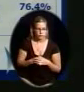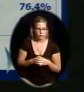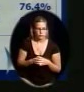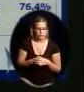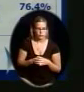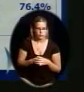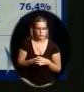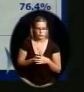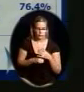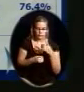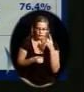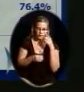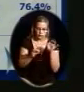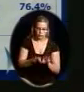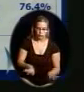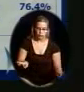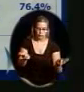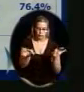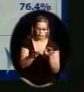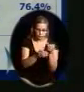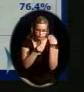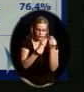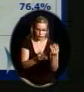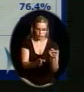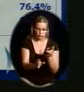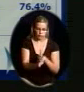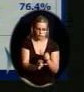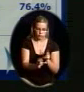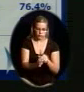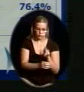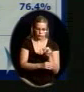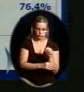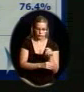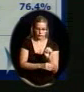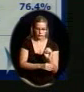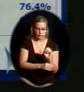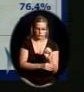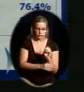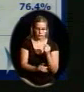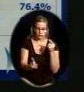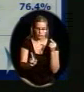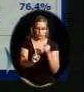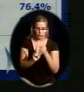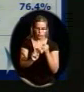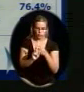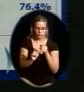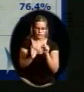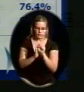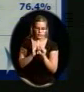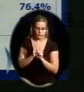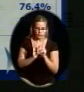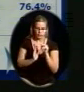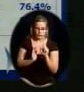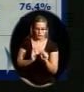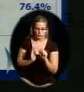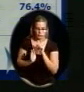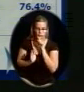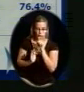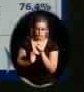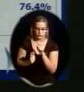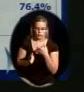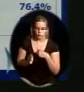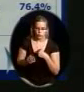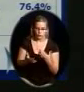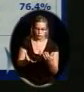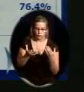I think it's important to share with you the participation rates. The goal in the state of Kansas is really that we would